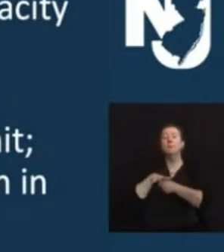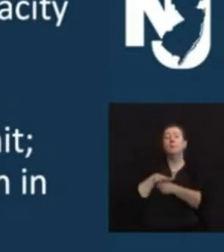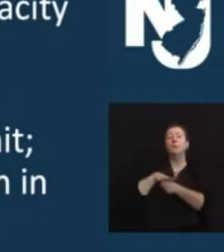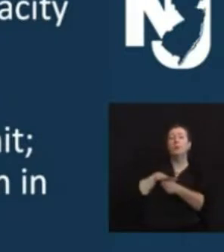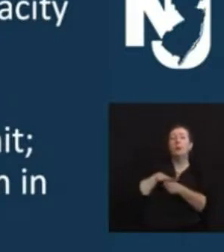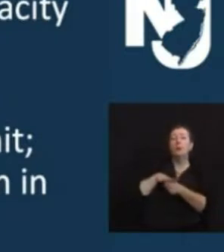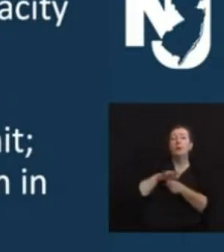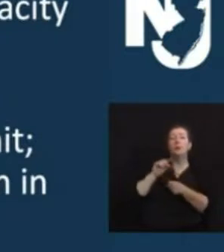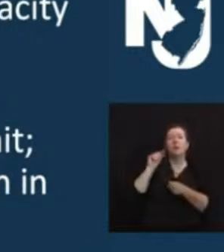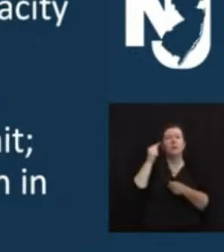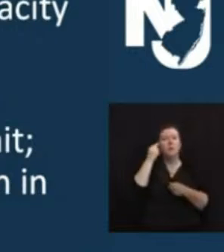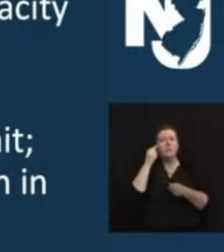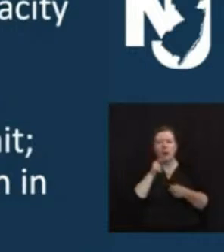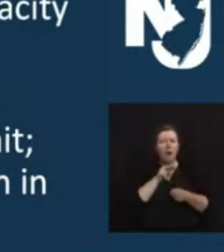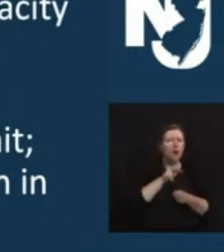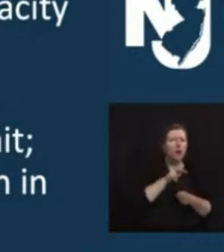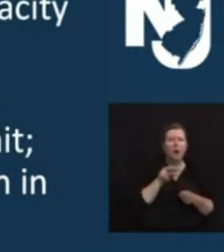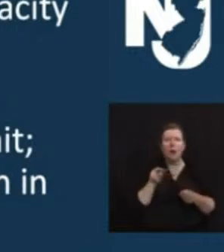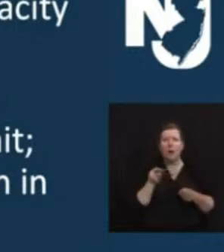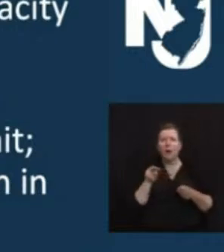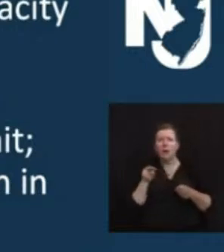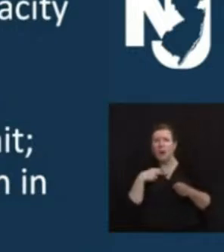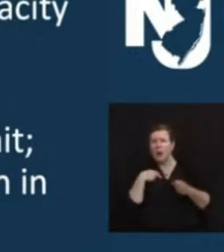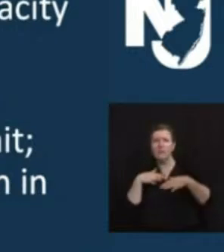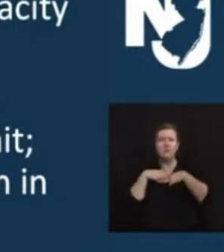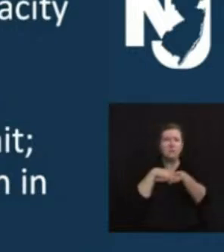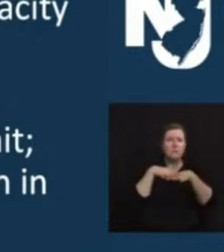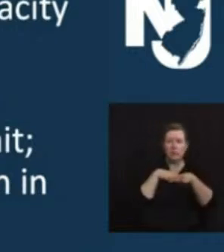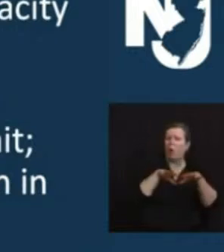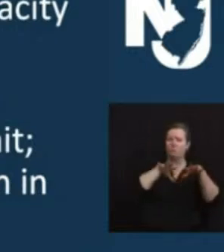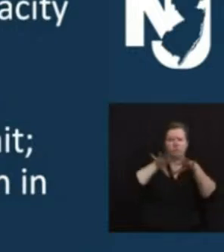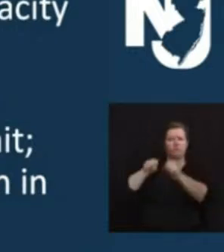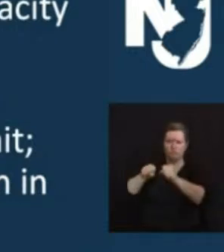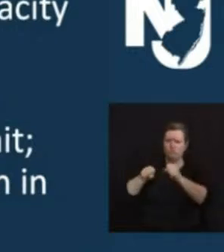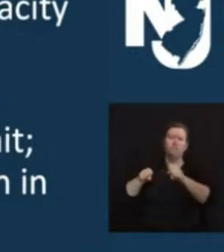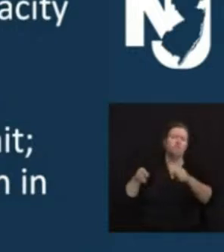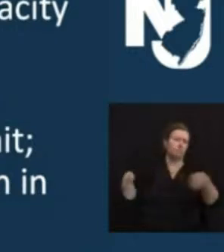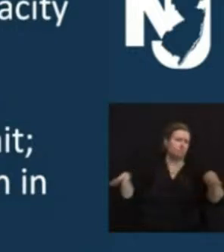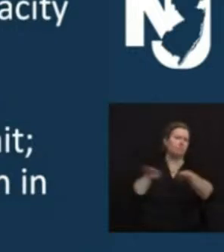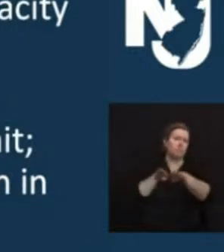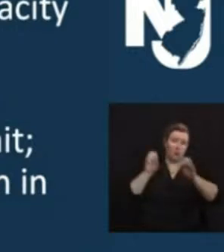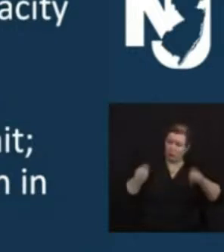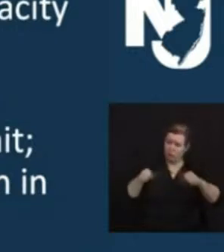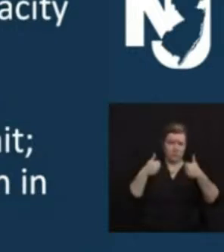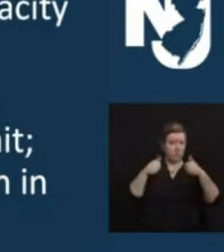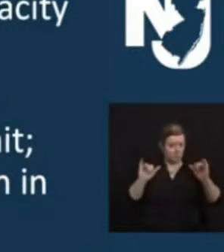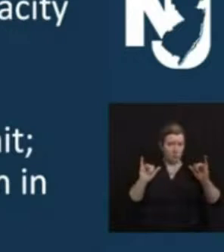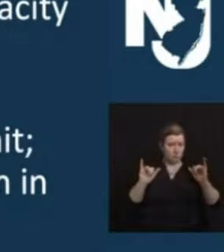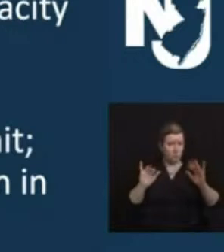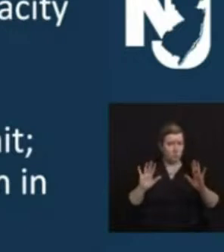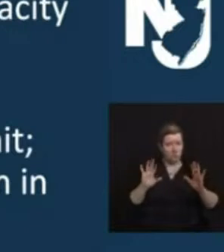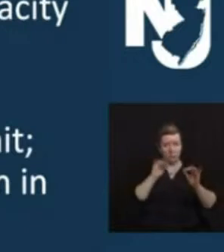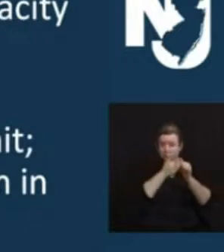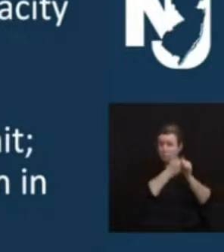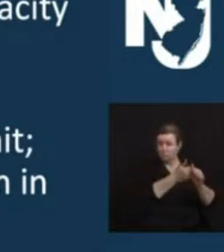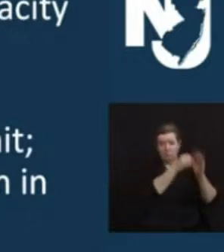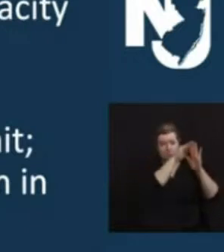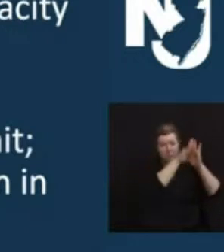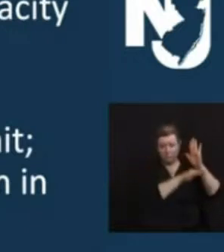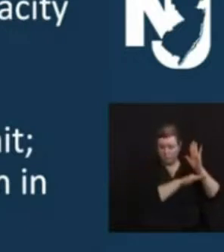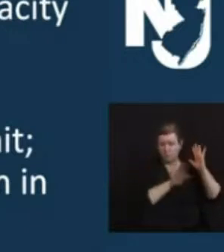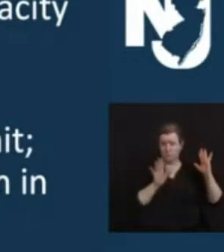noticing non-compliance. The prohibition on seating at indoor bar areas will remain in